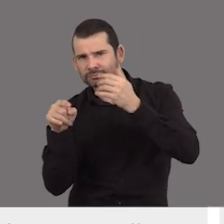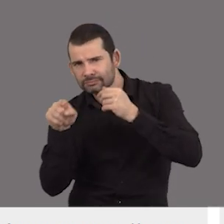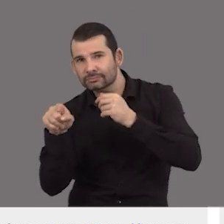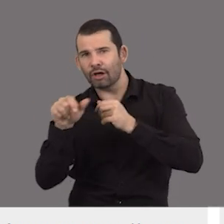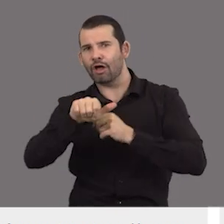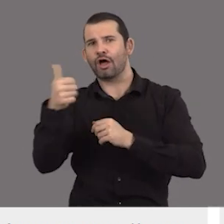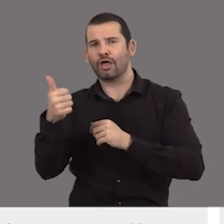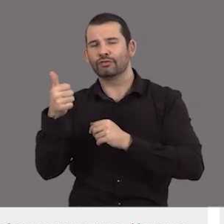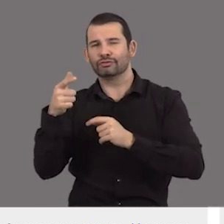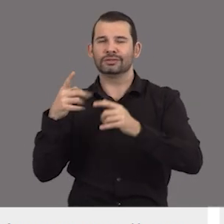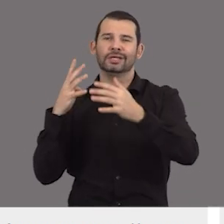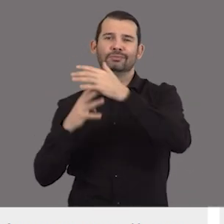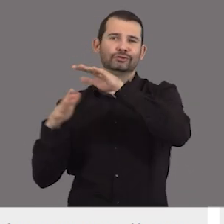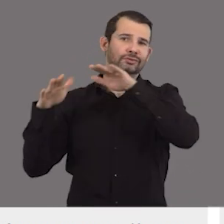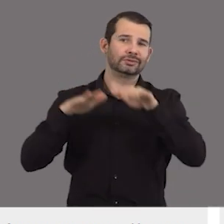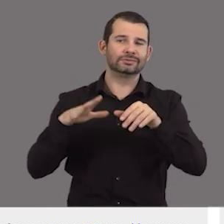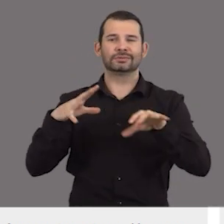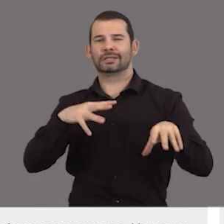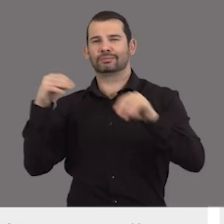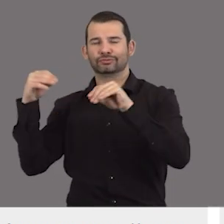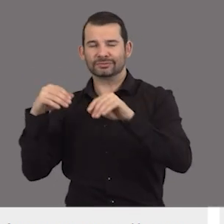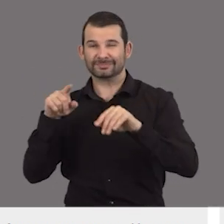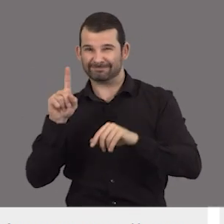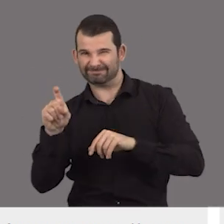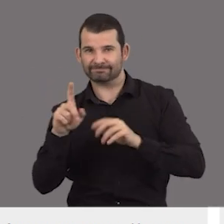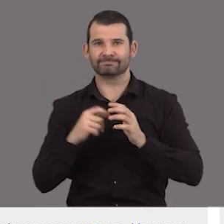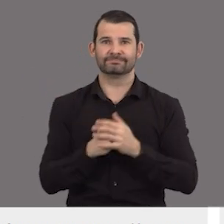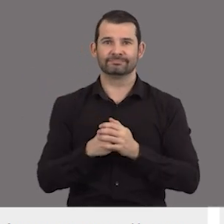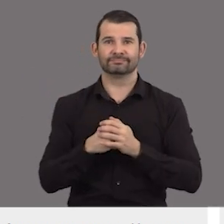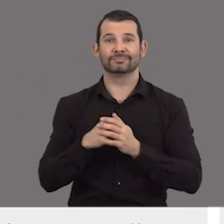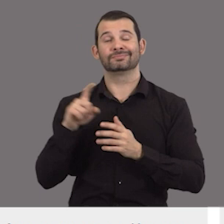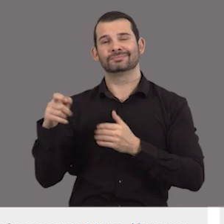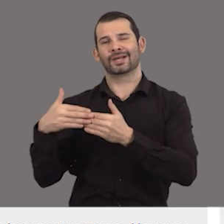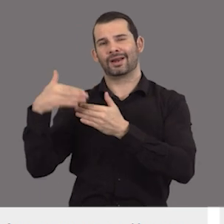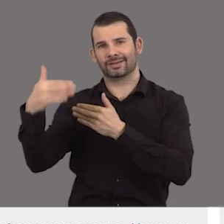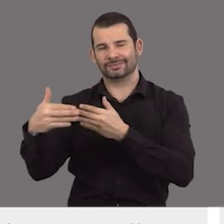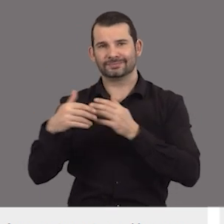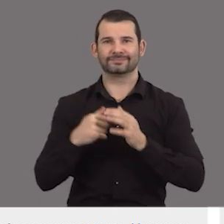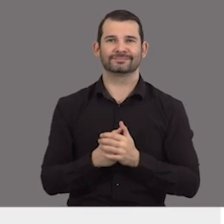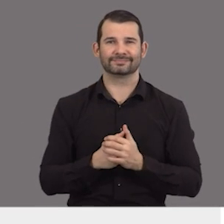exception, Other, Immigrant, Emigrant. Click Next.